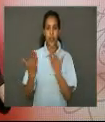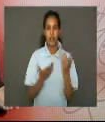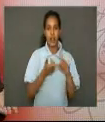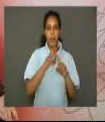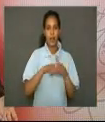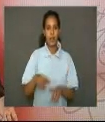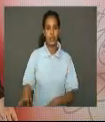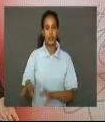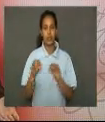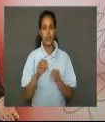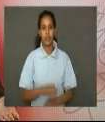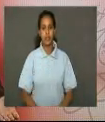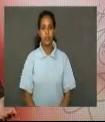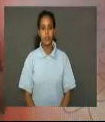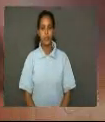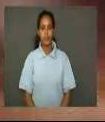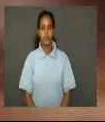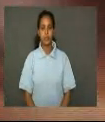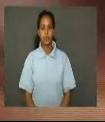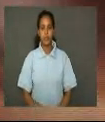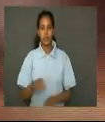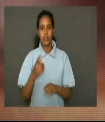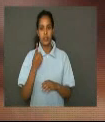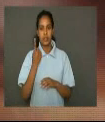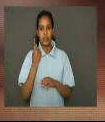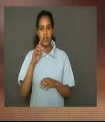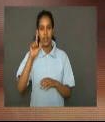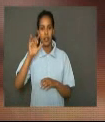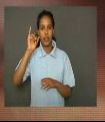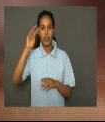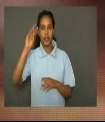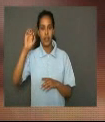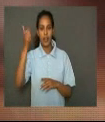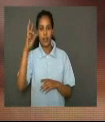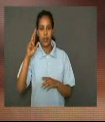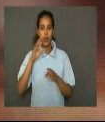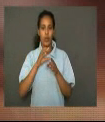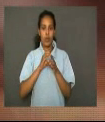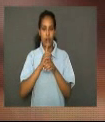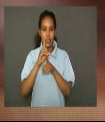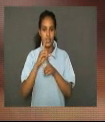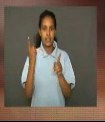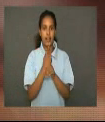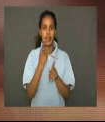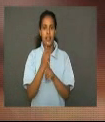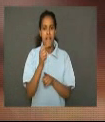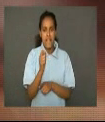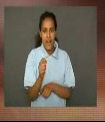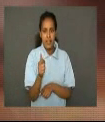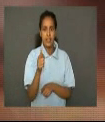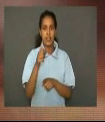Welcome back, students. The linear orientation creates